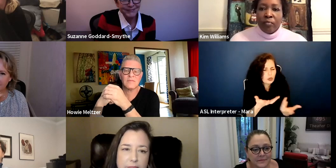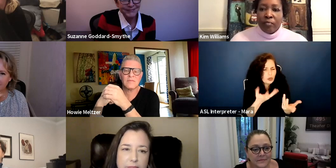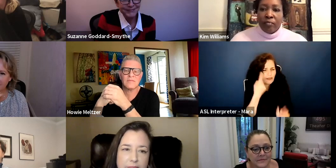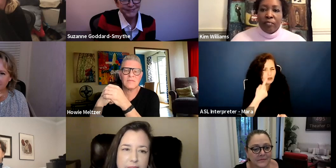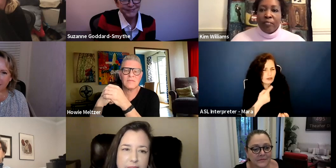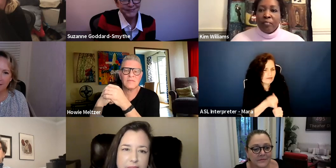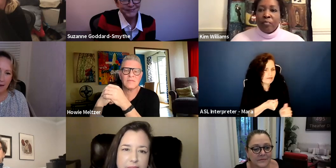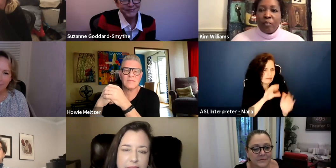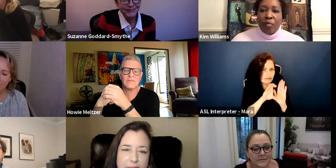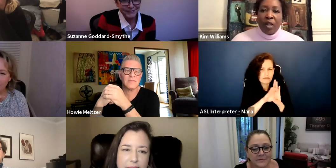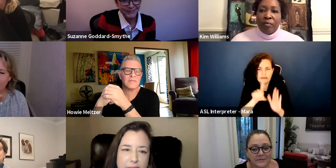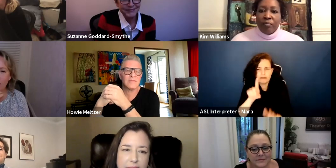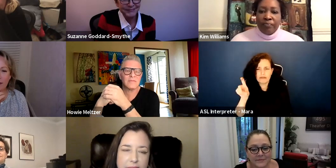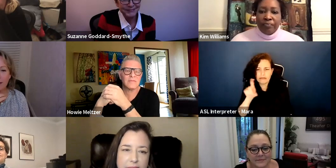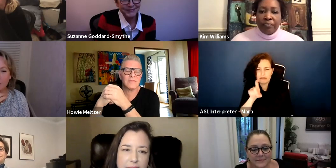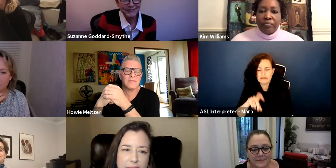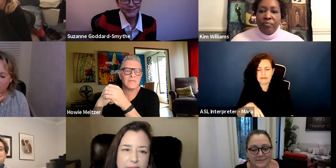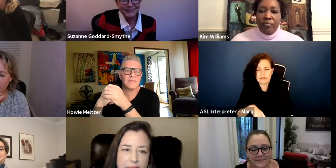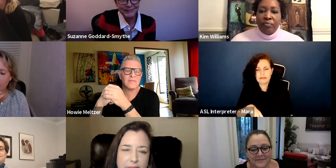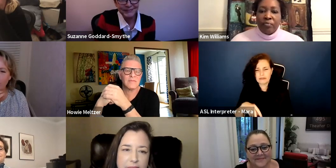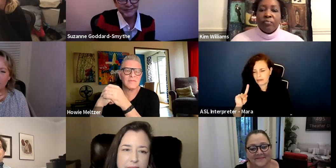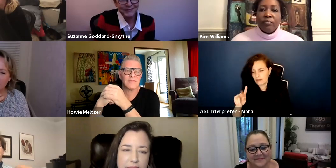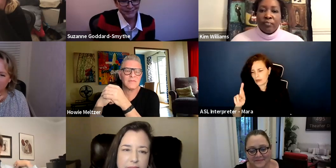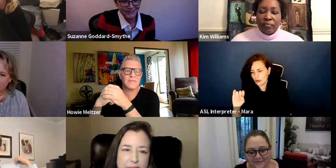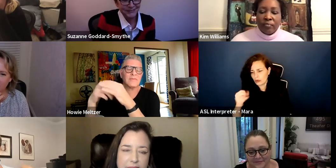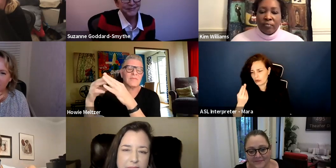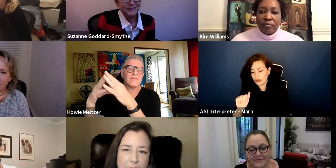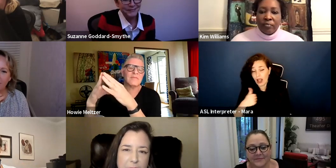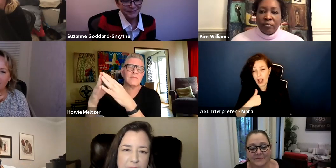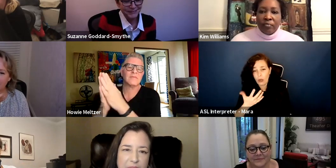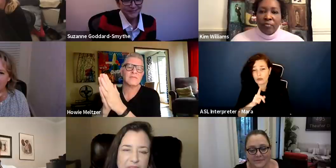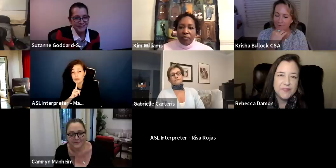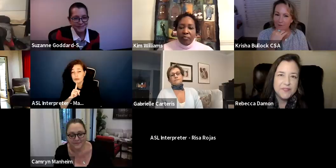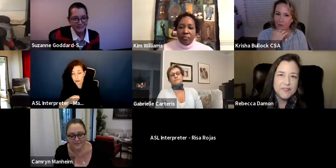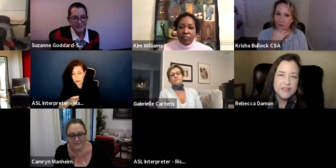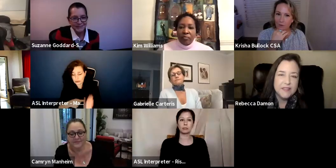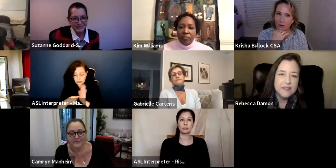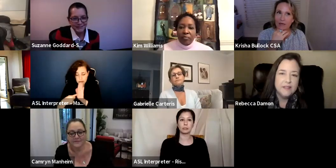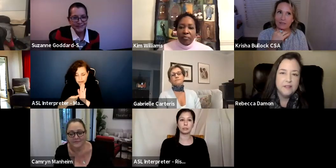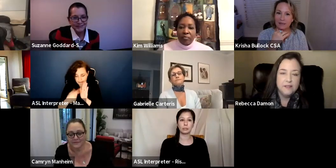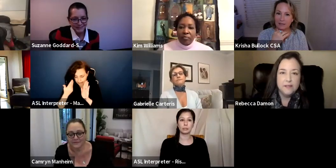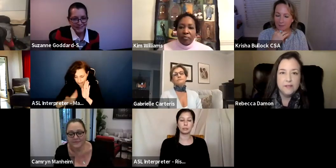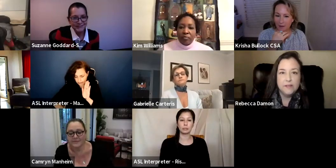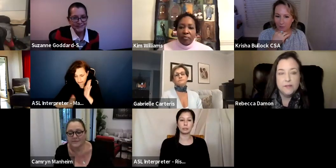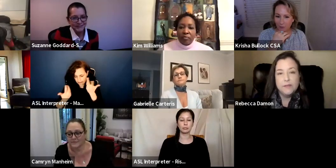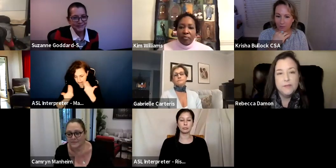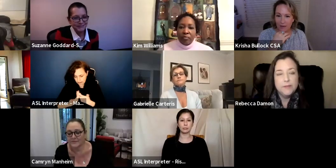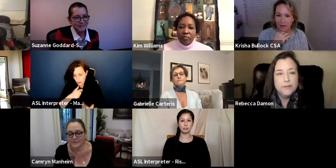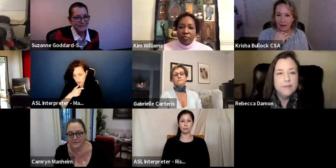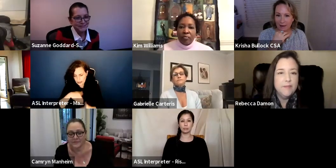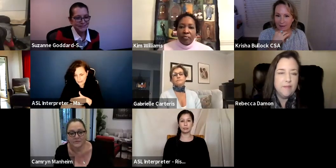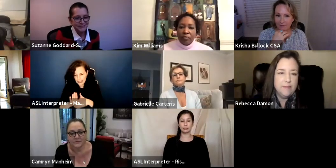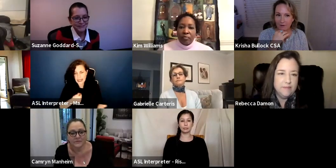I want a true representation of who it is that's coming in the